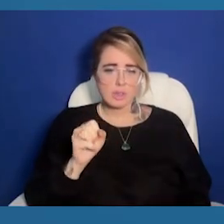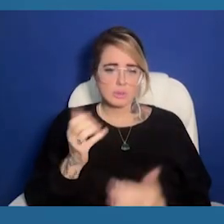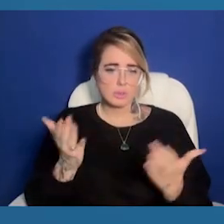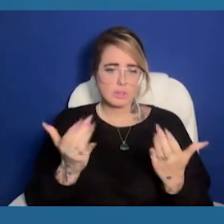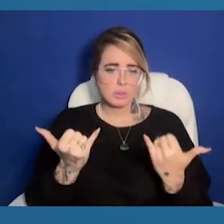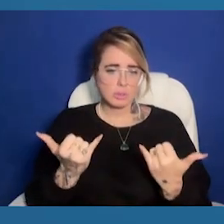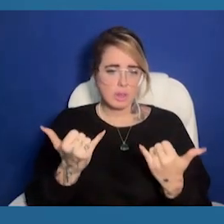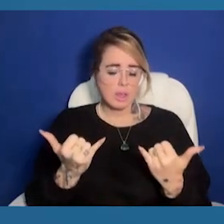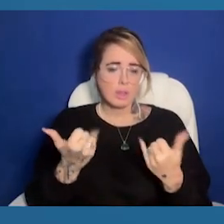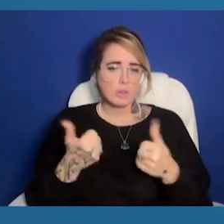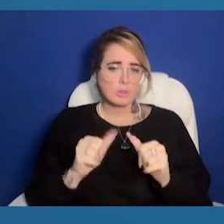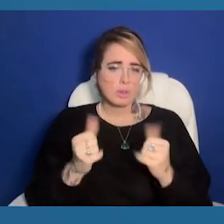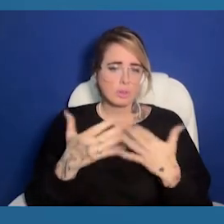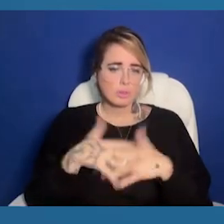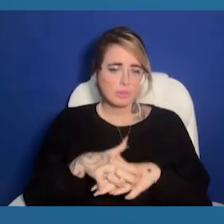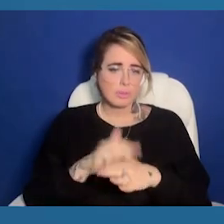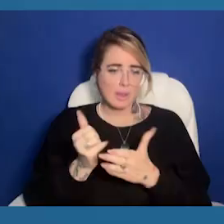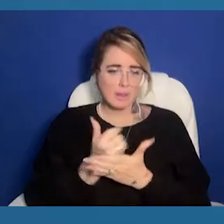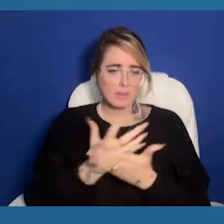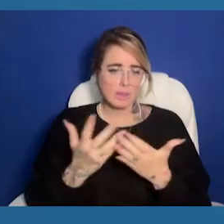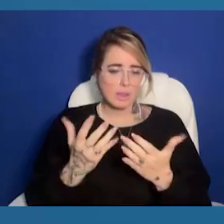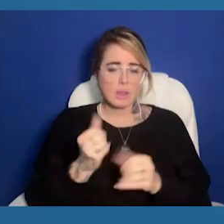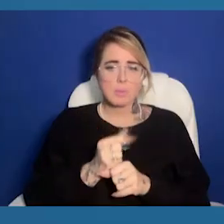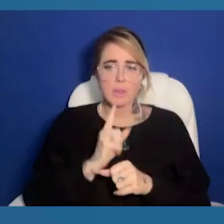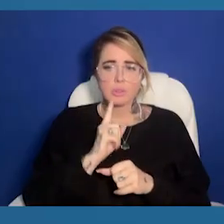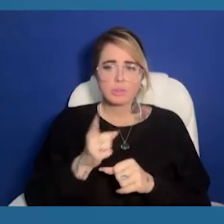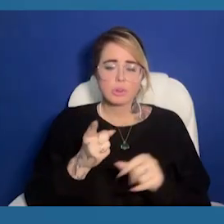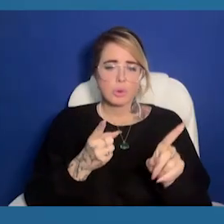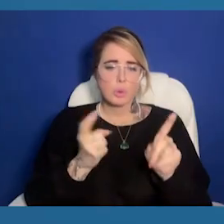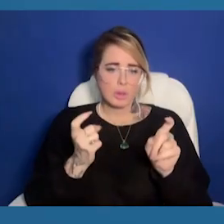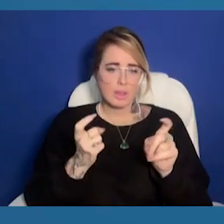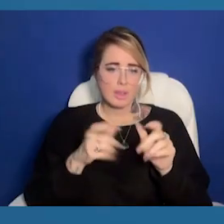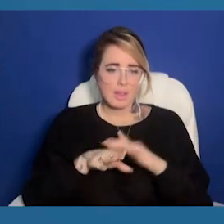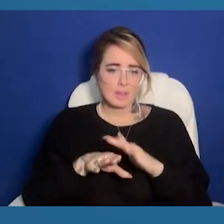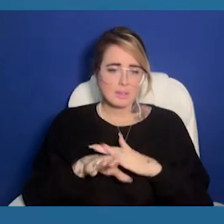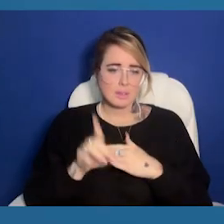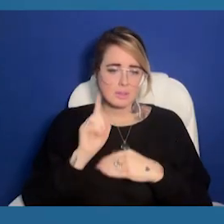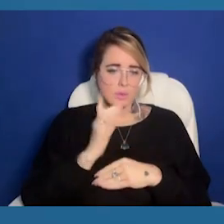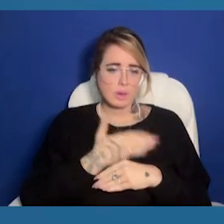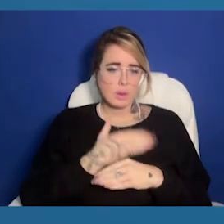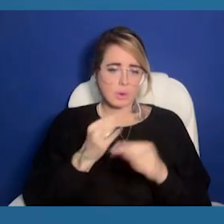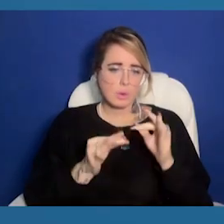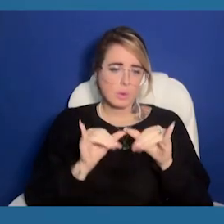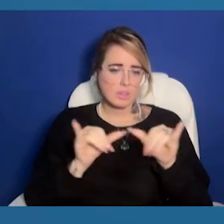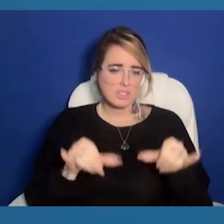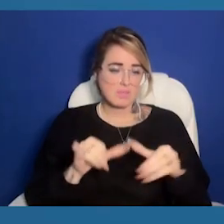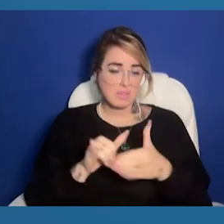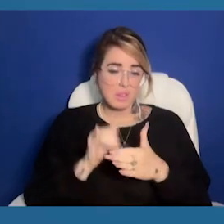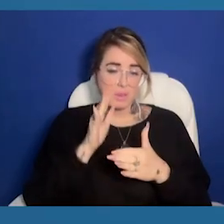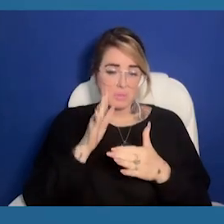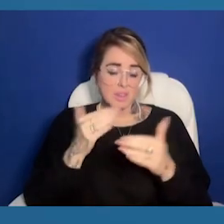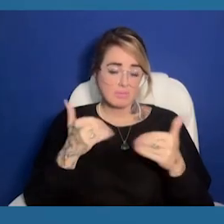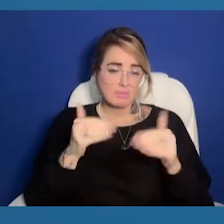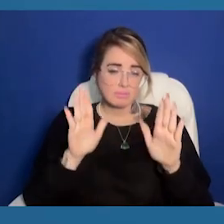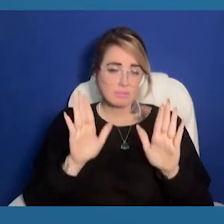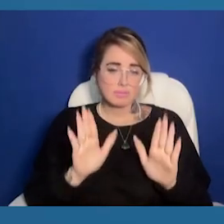to streamline things so that there's quicker access to our court system. So I think that's going to be a tremendous outcome as